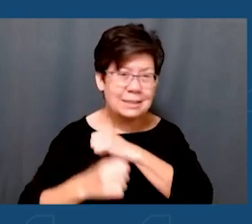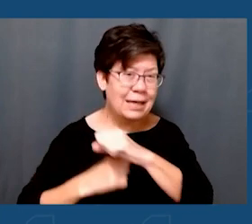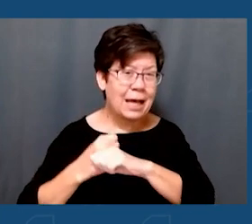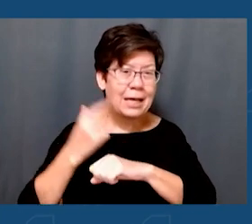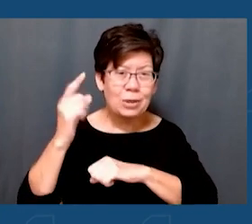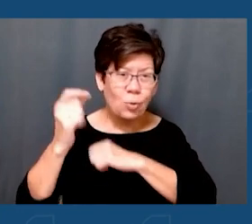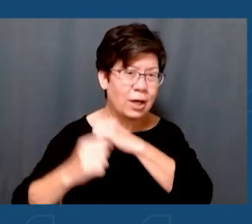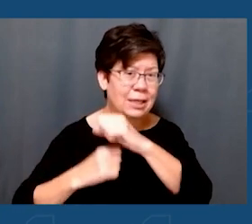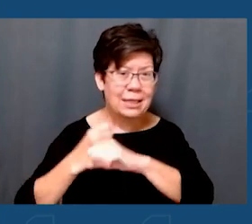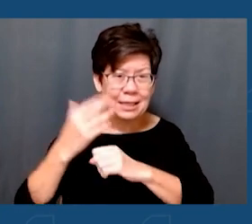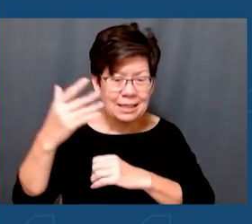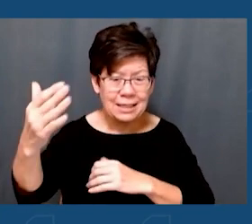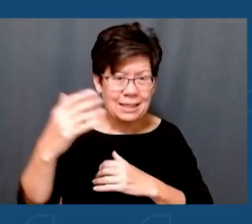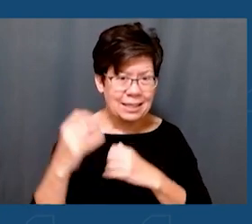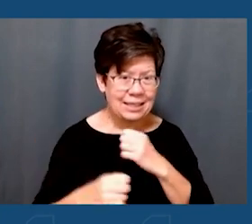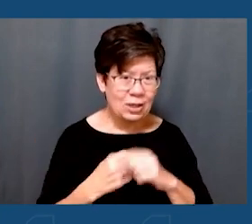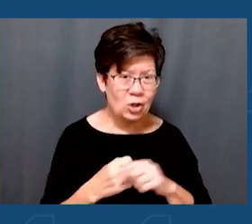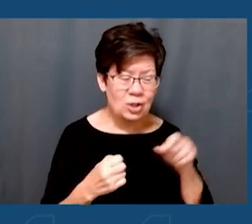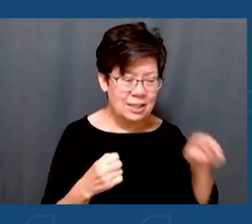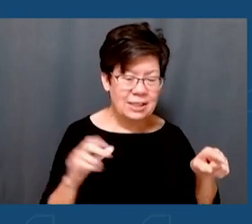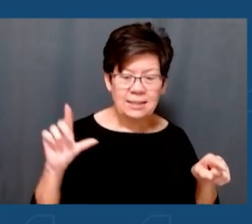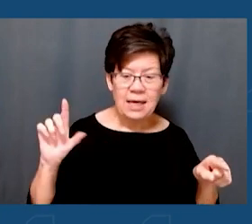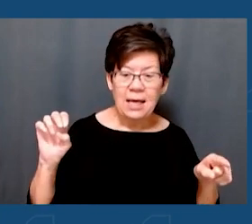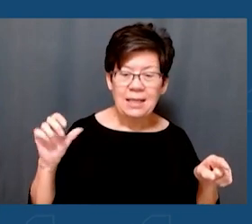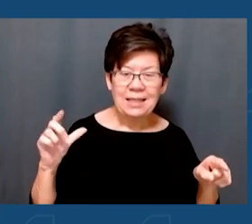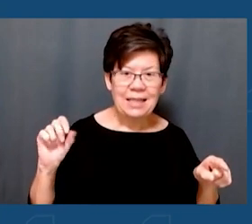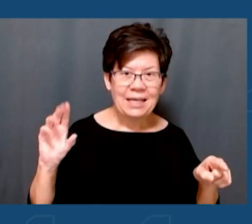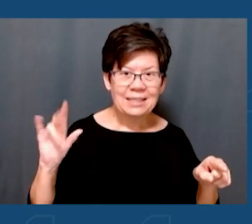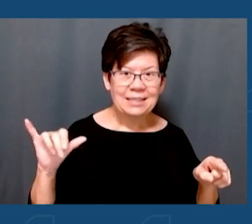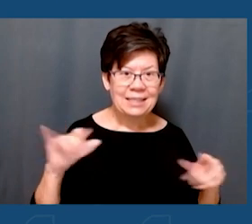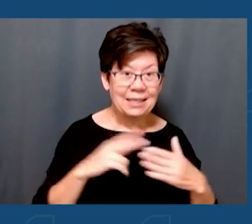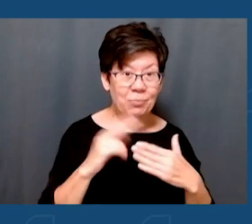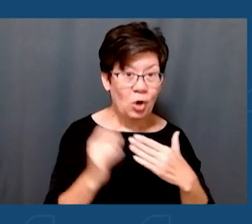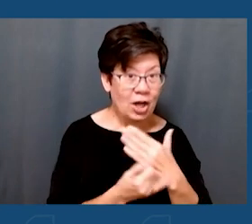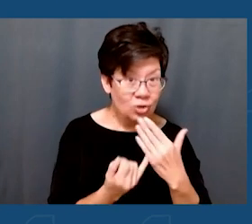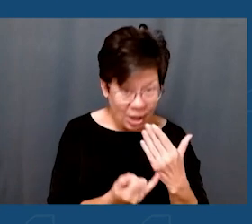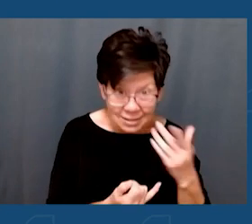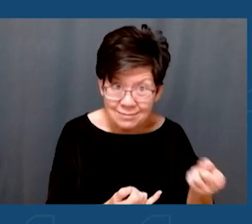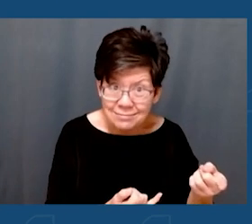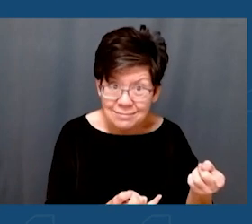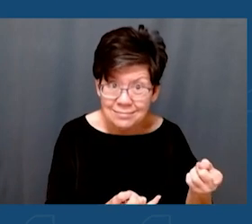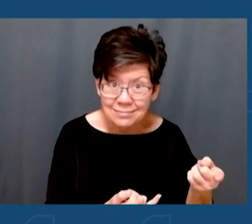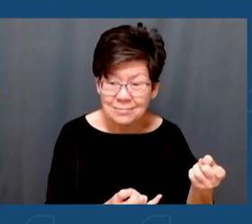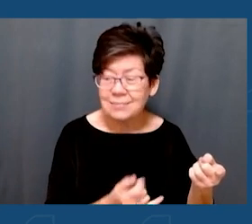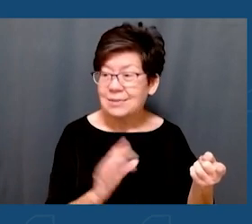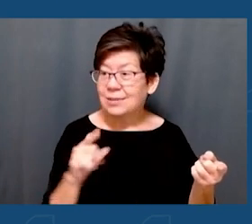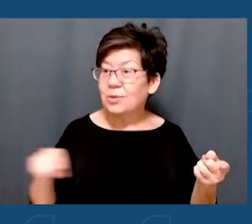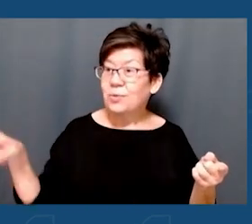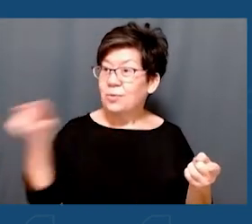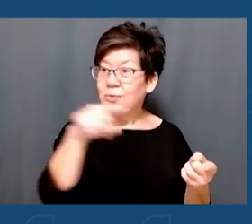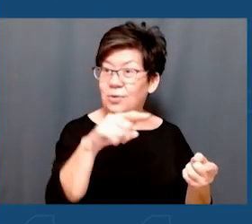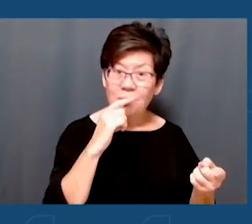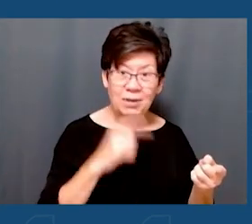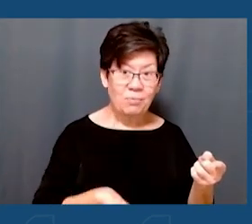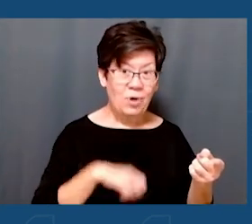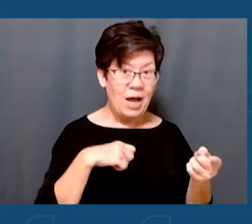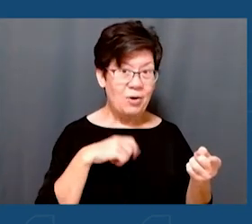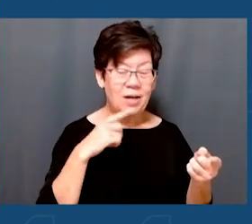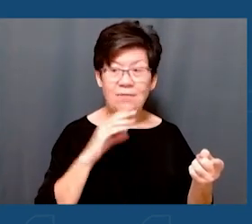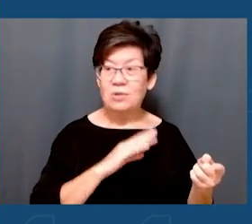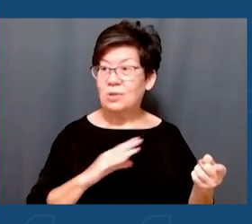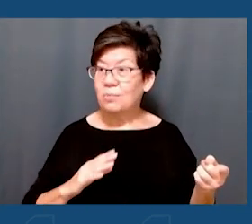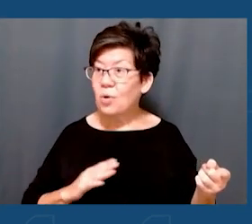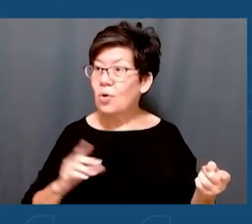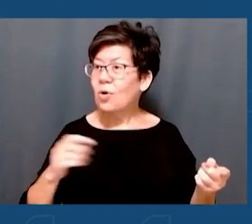is a legacy project that everyone who was involved in it can be proud of. So to the entire board and membership of the